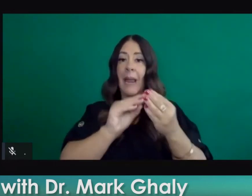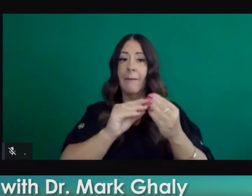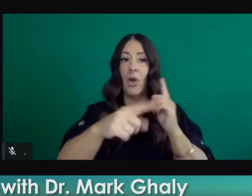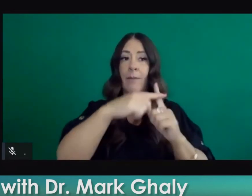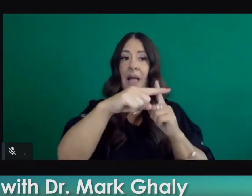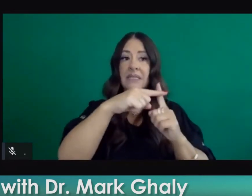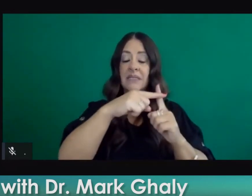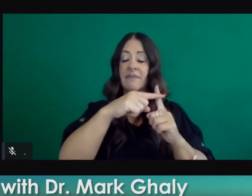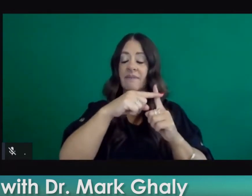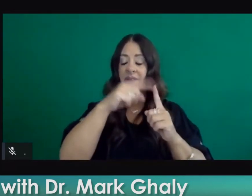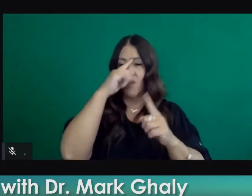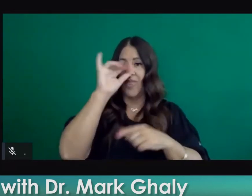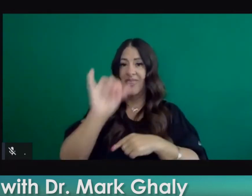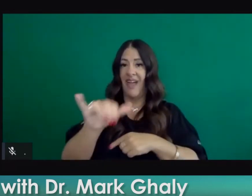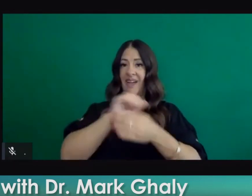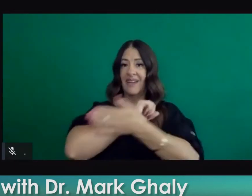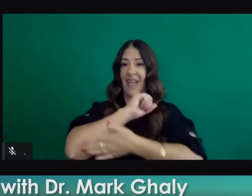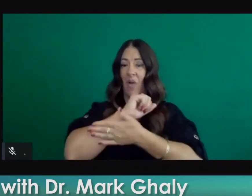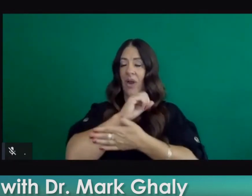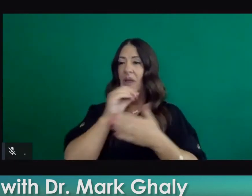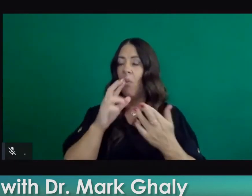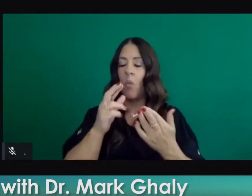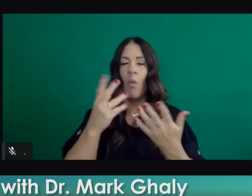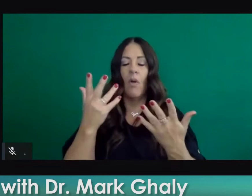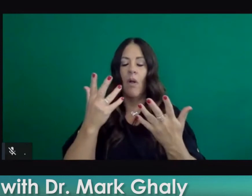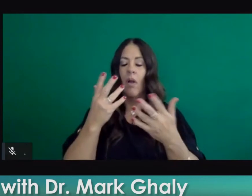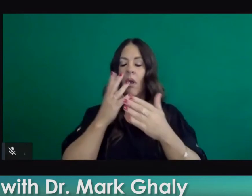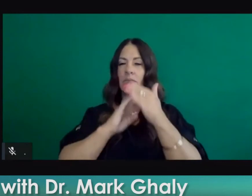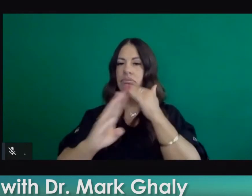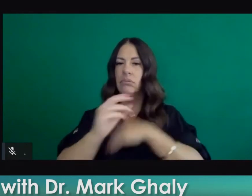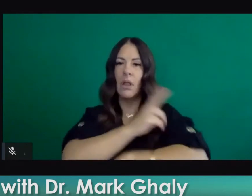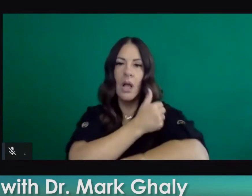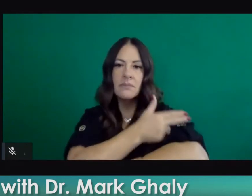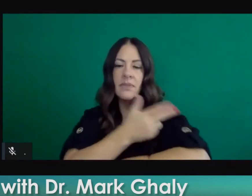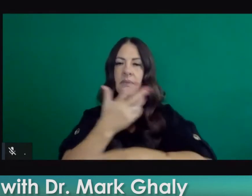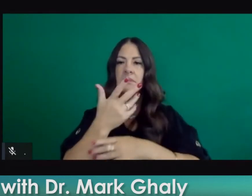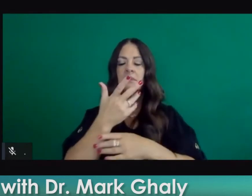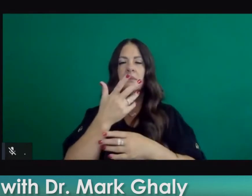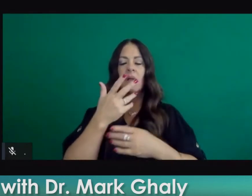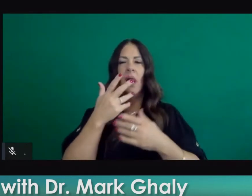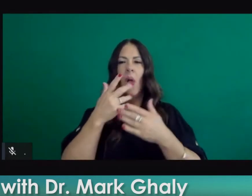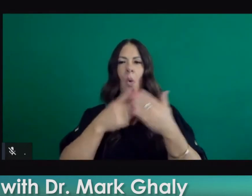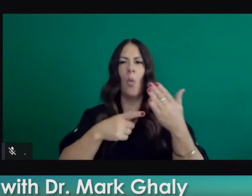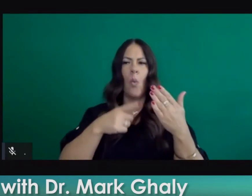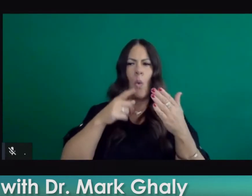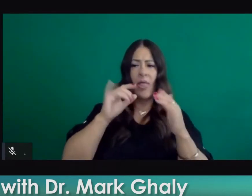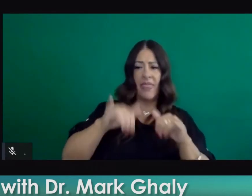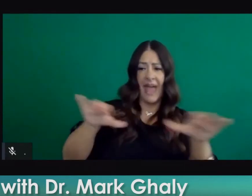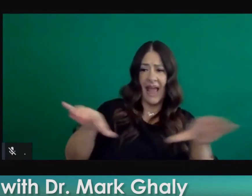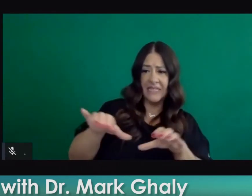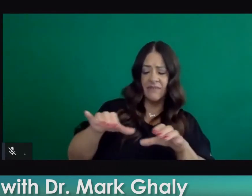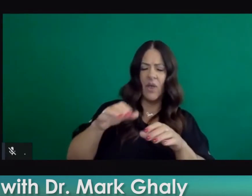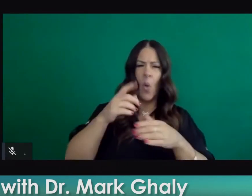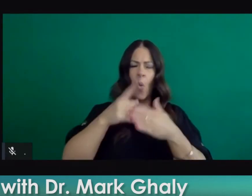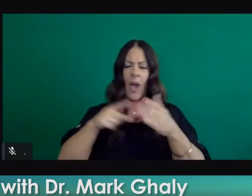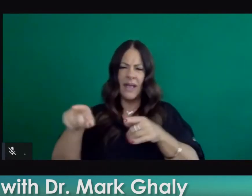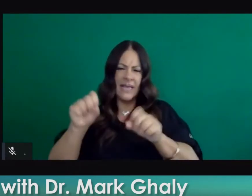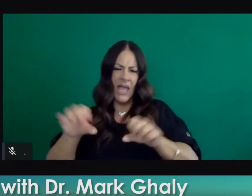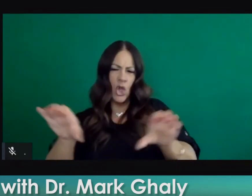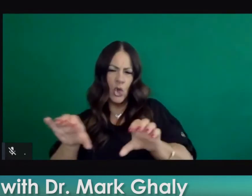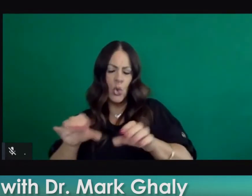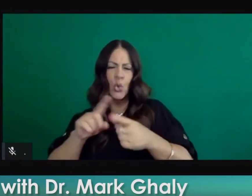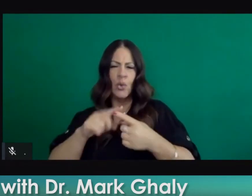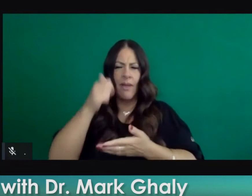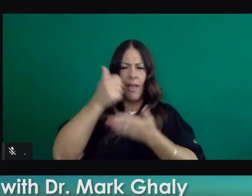level of effort as communities continue to reduce transmission, where our hospitalizations may be in